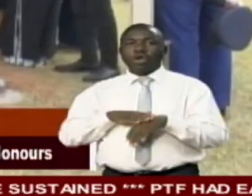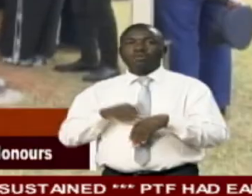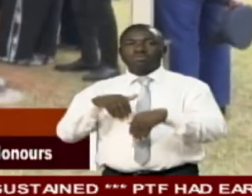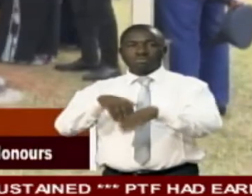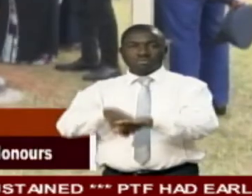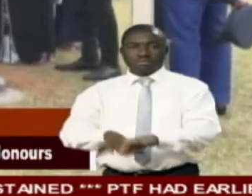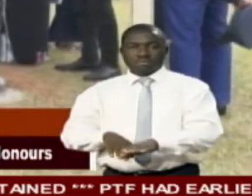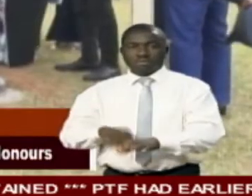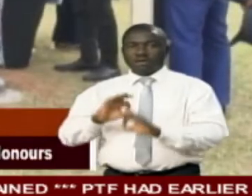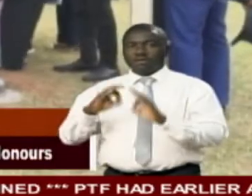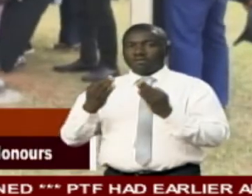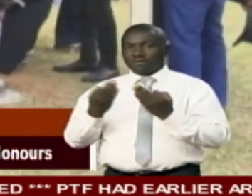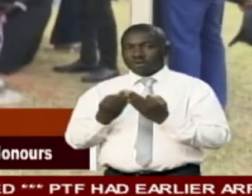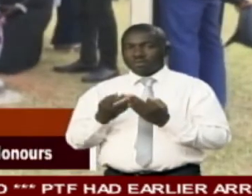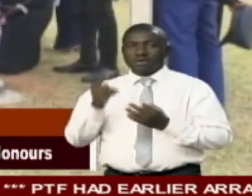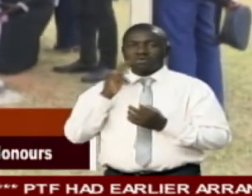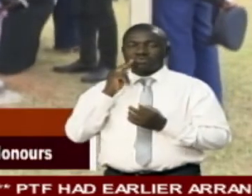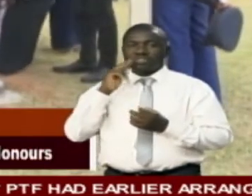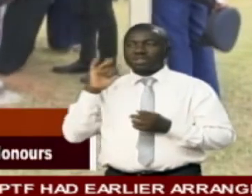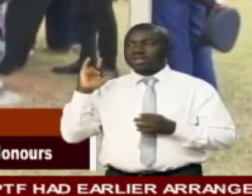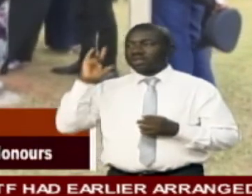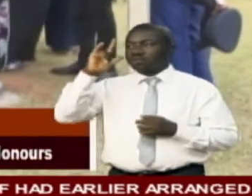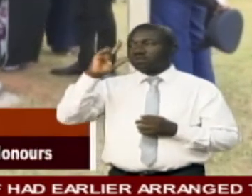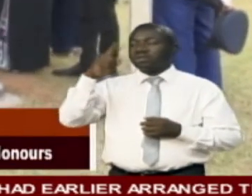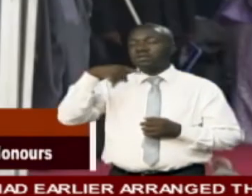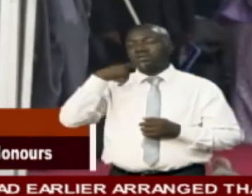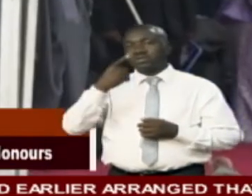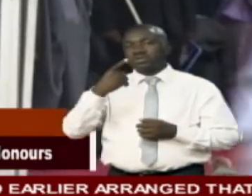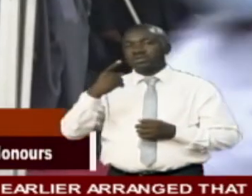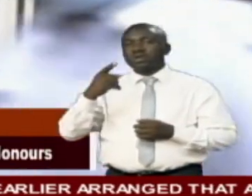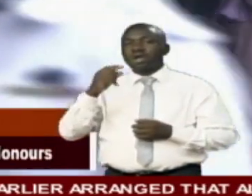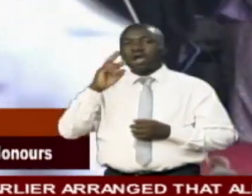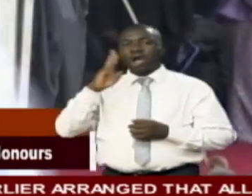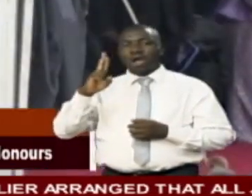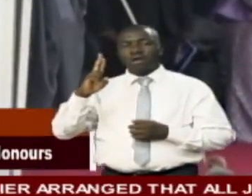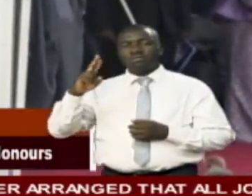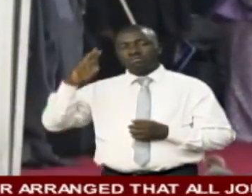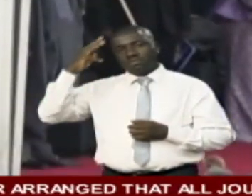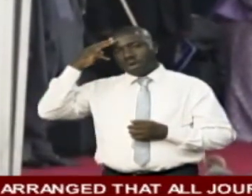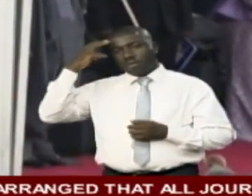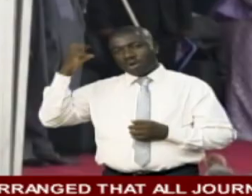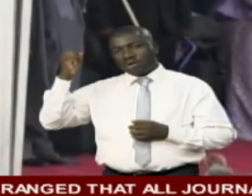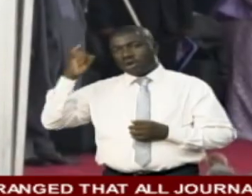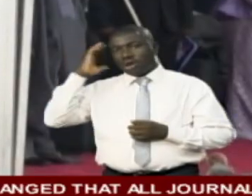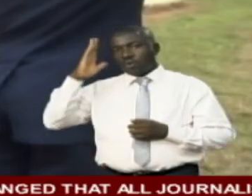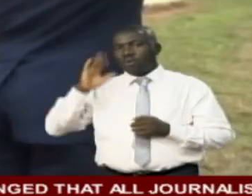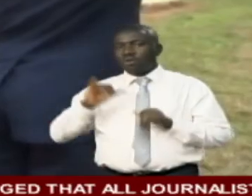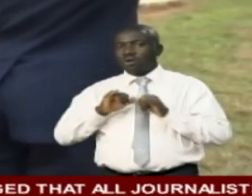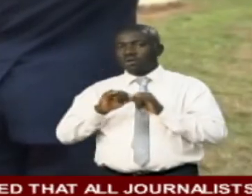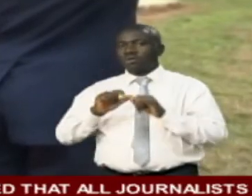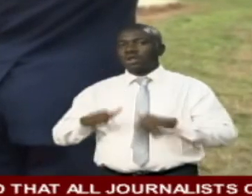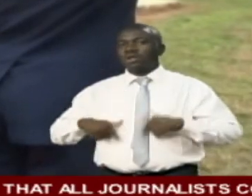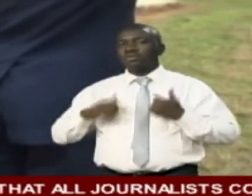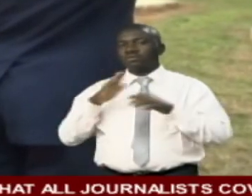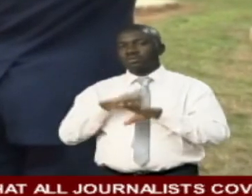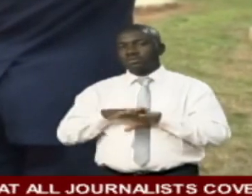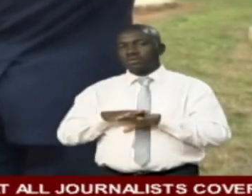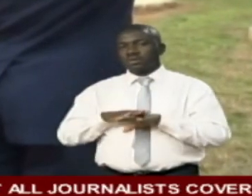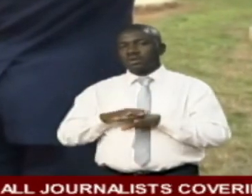Her family and the Nigerian Air Force say her memory will live on. Najatu